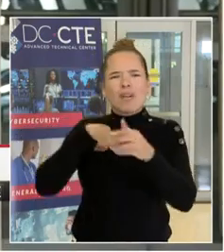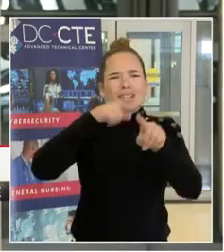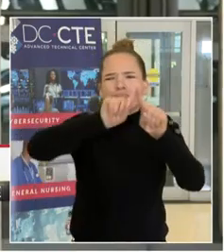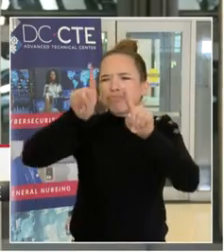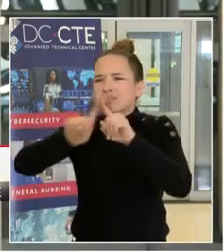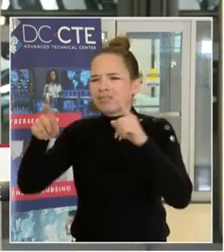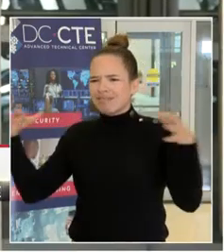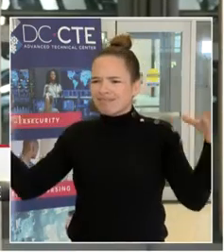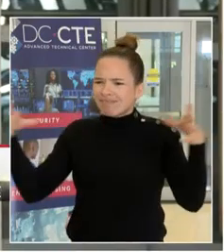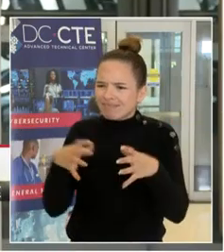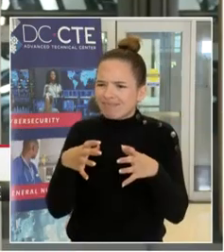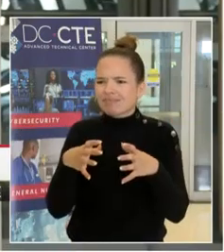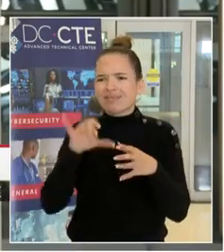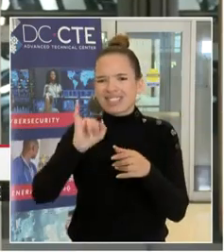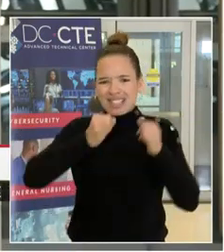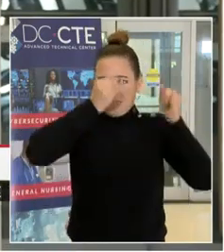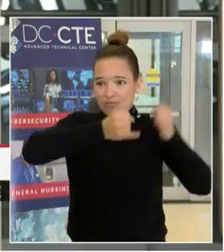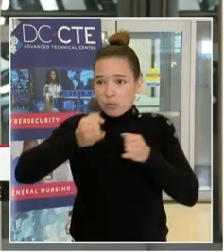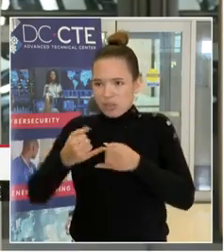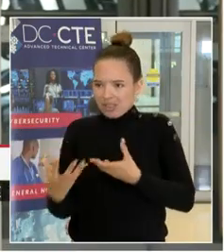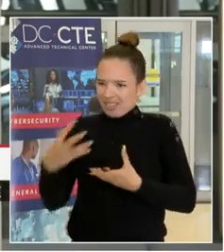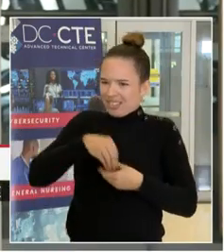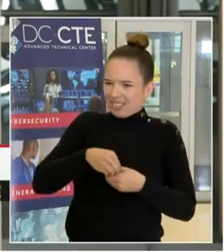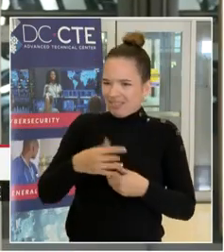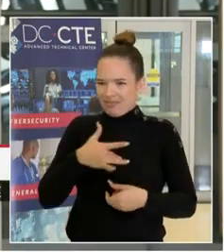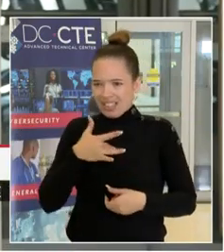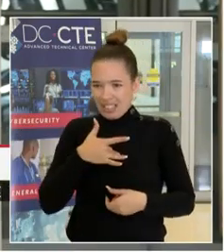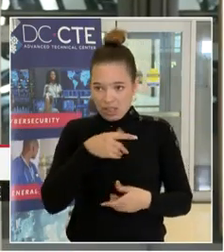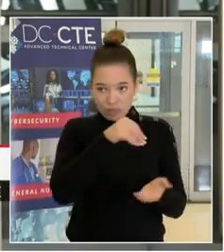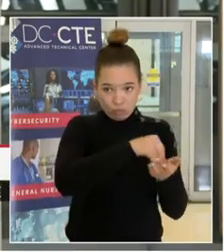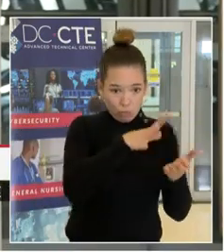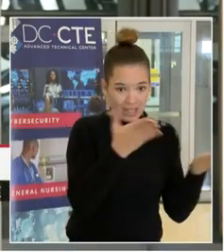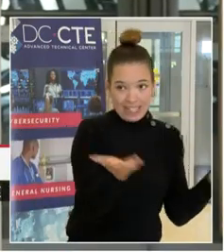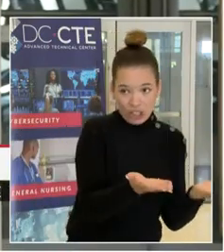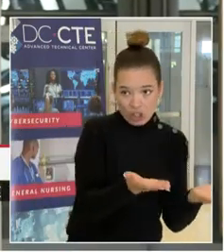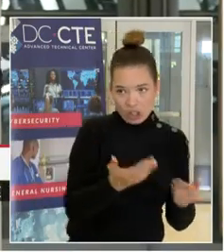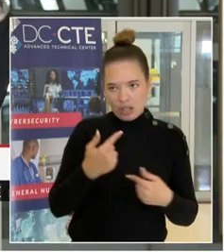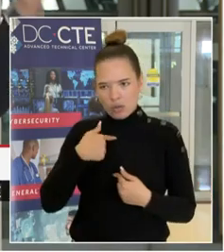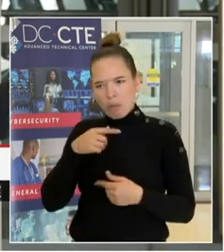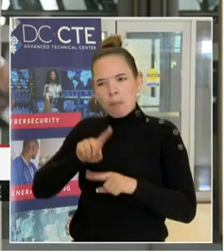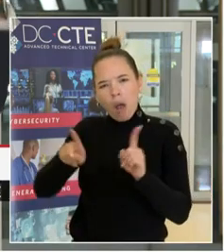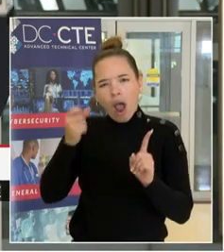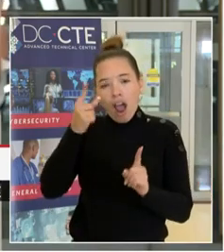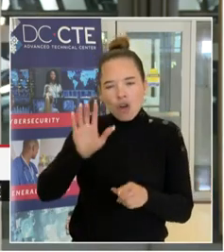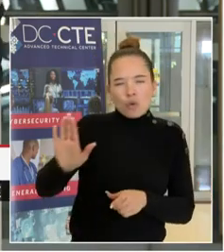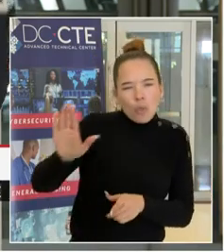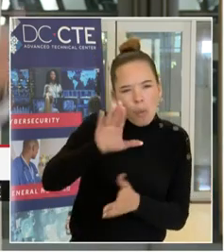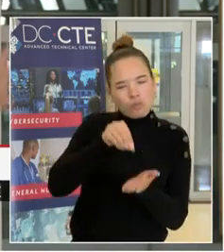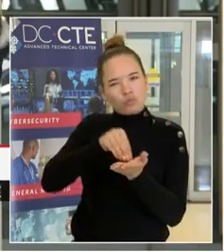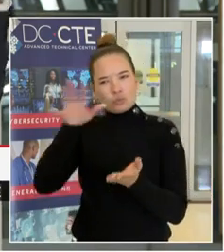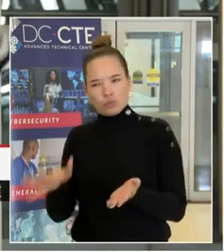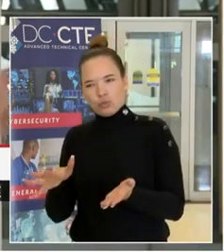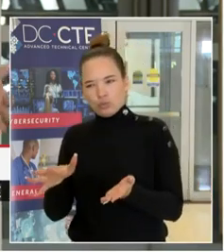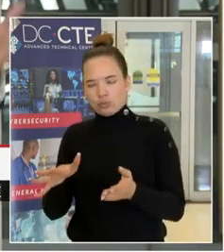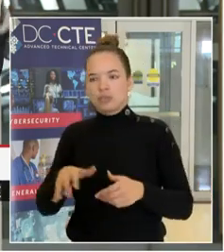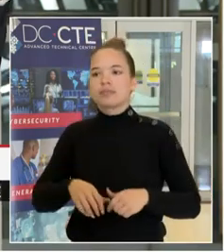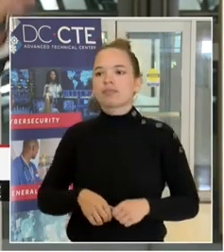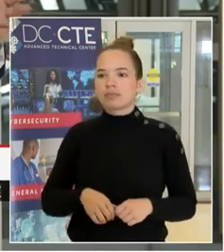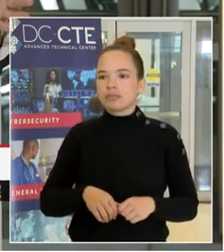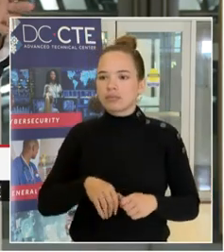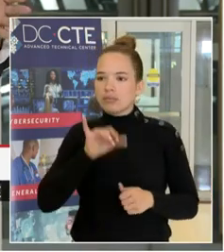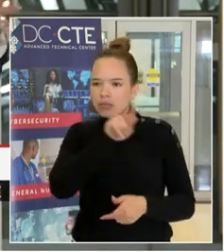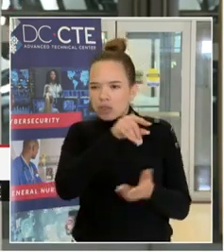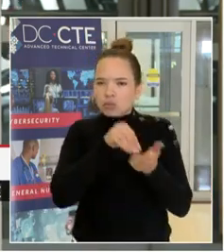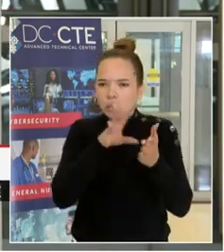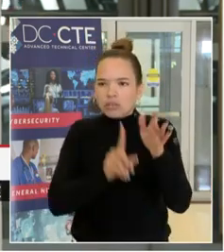of these students are your students, and you have made sure that every single day they are here, they're on time, they're in class, and